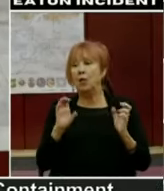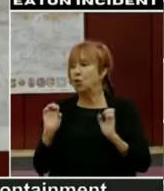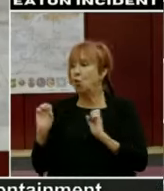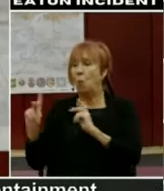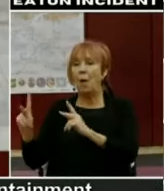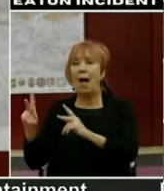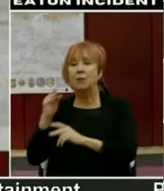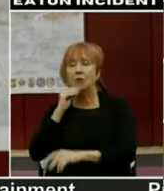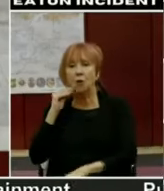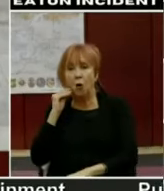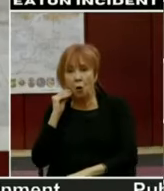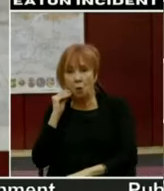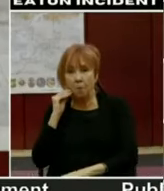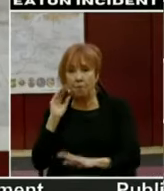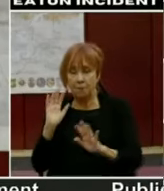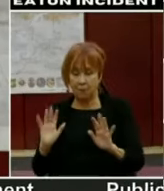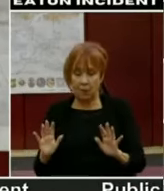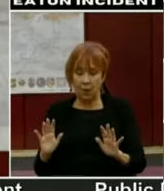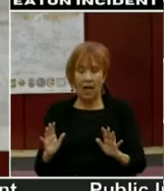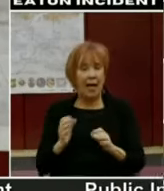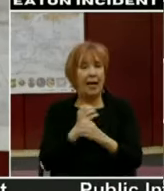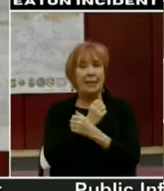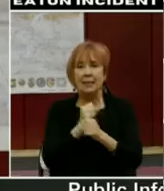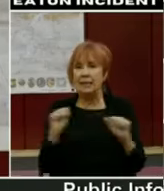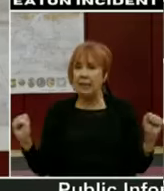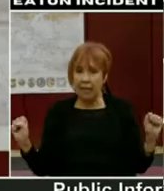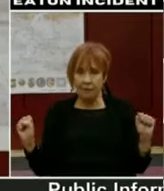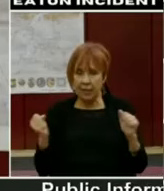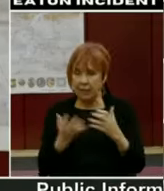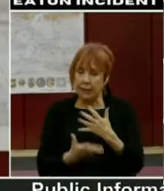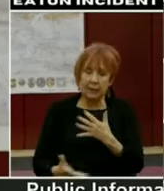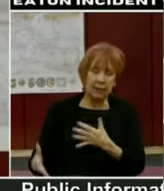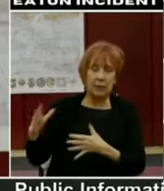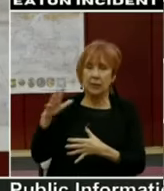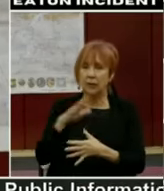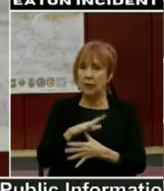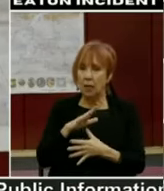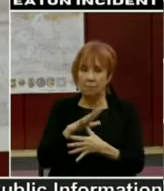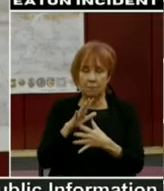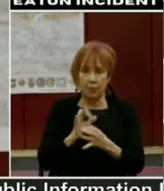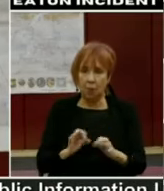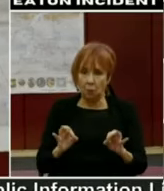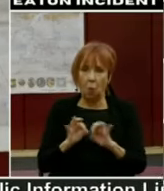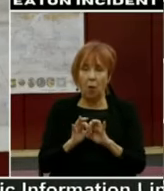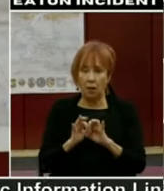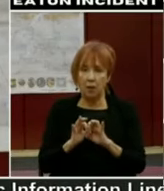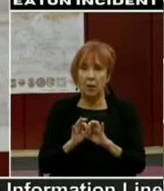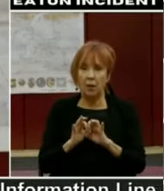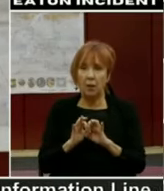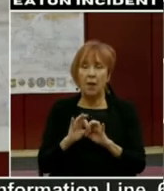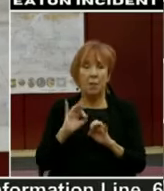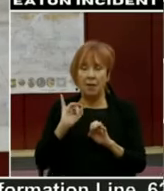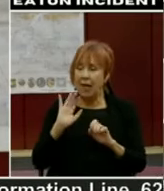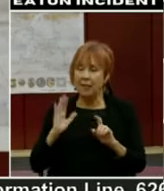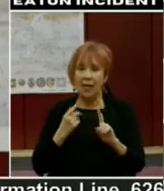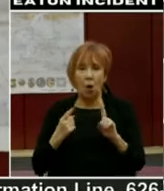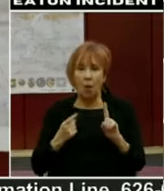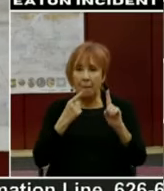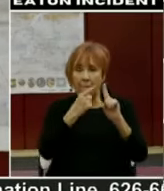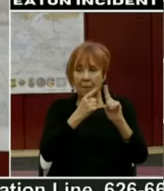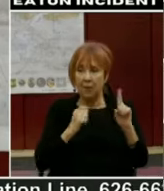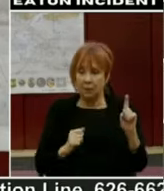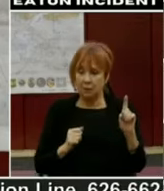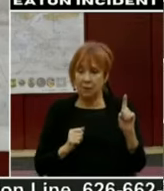homes. Safety is first and foremost. And this is the escort issue. Can you be escorted